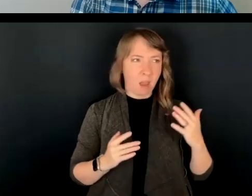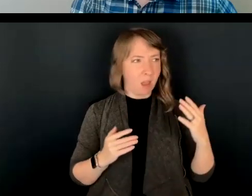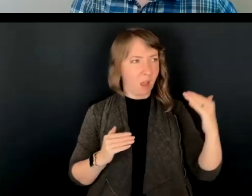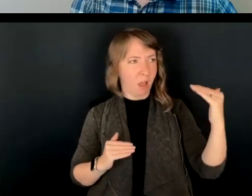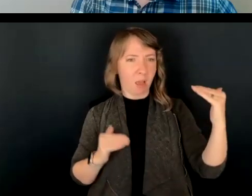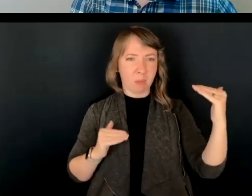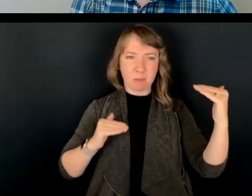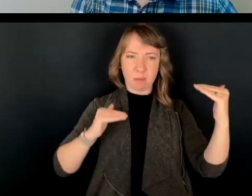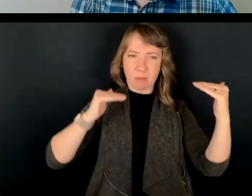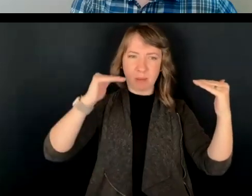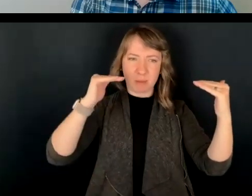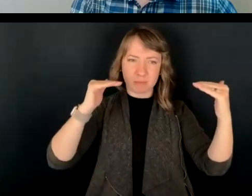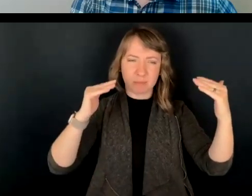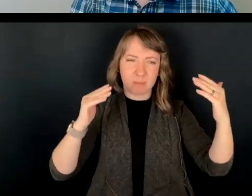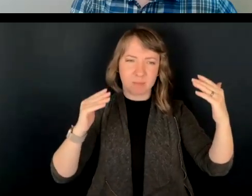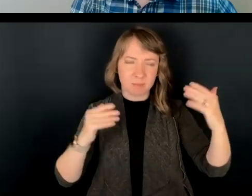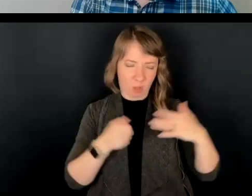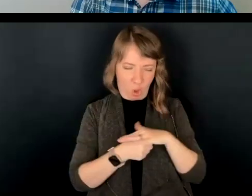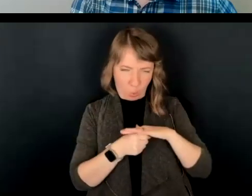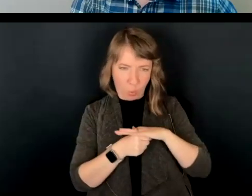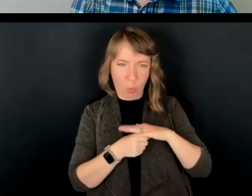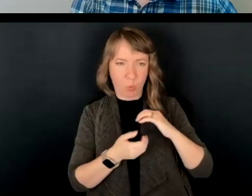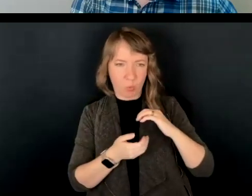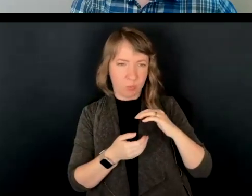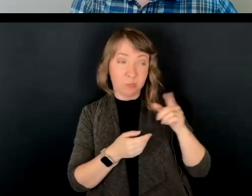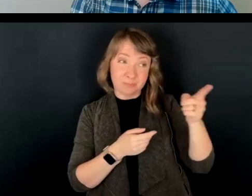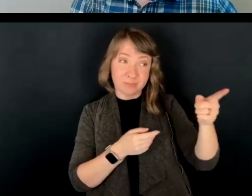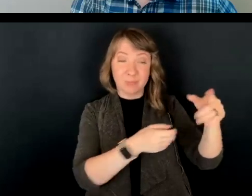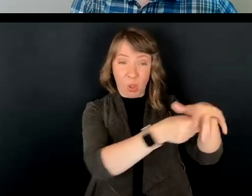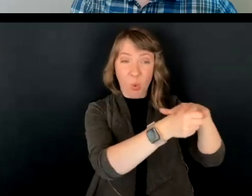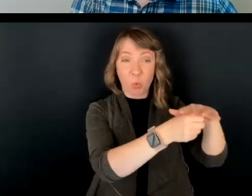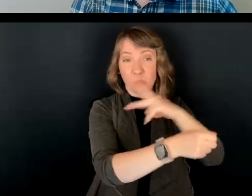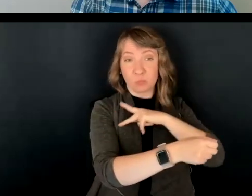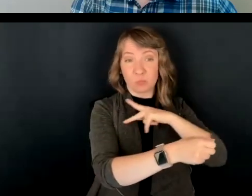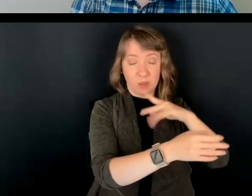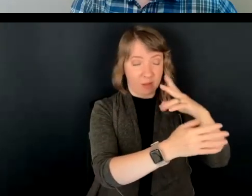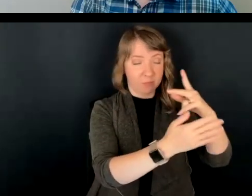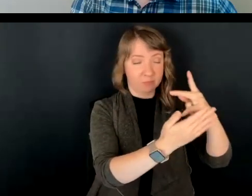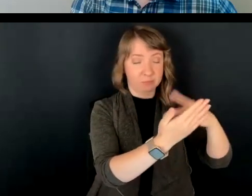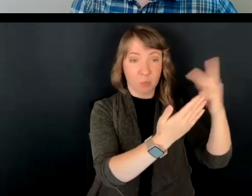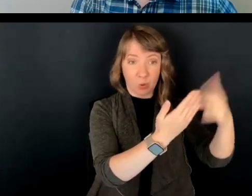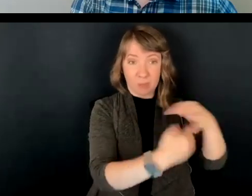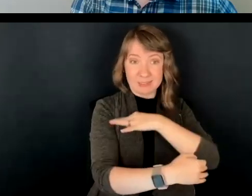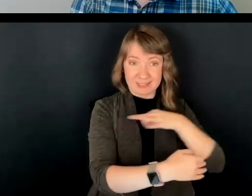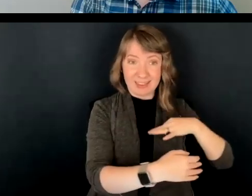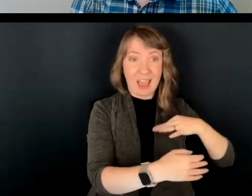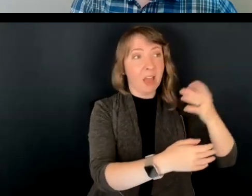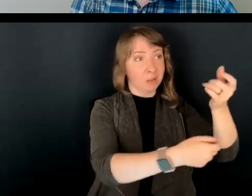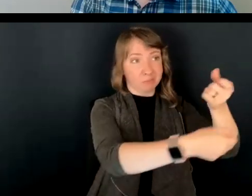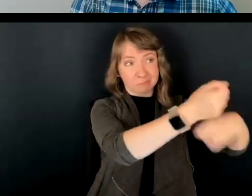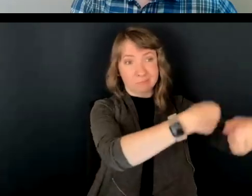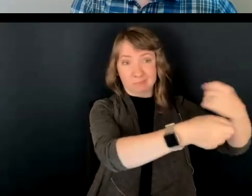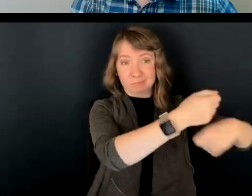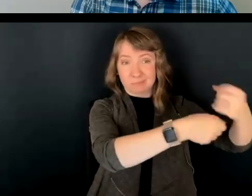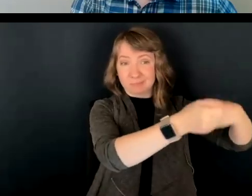conversations. As that local program staff cycles, there's a lot more consistency between what G&A staff, even if it's a